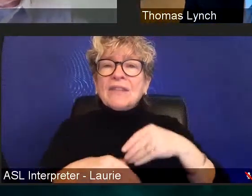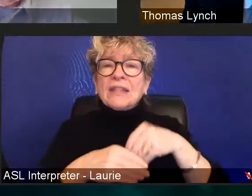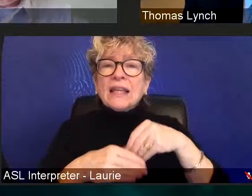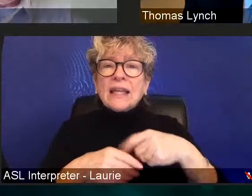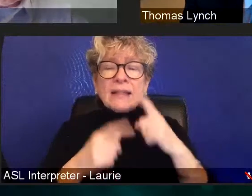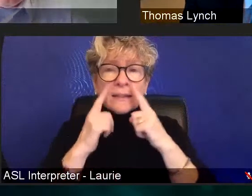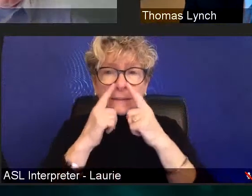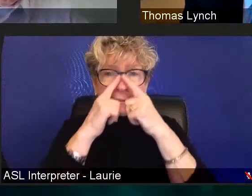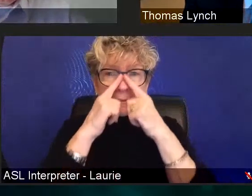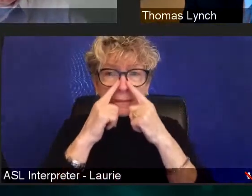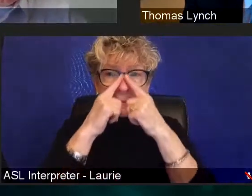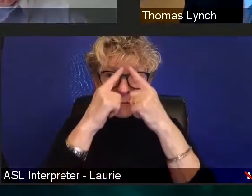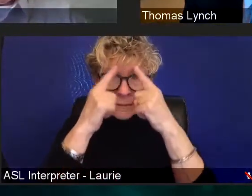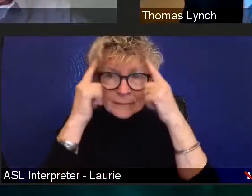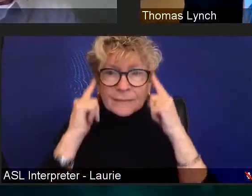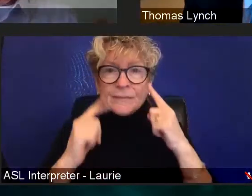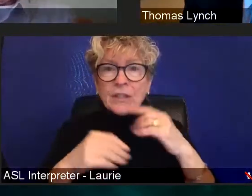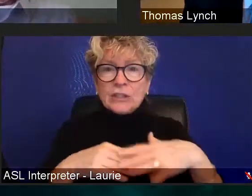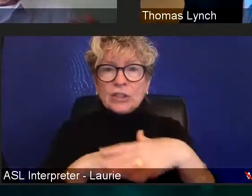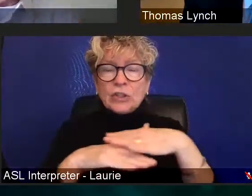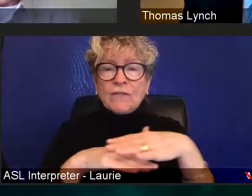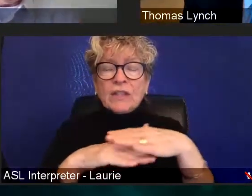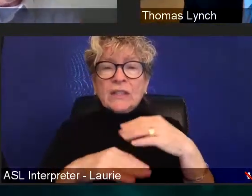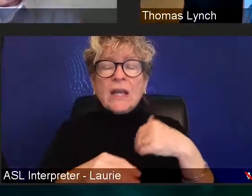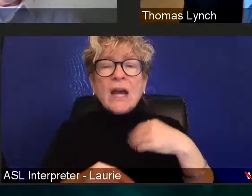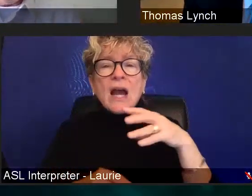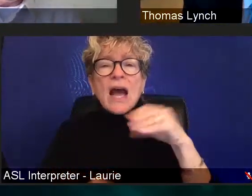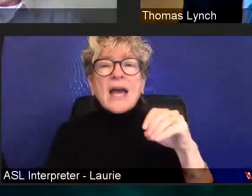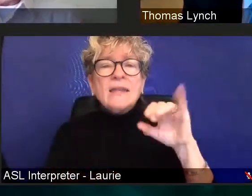and the immune system, is not